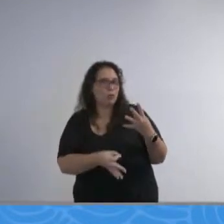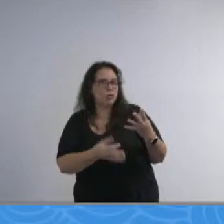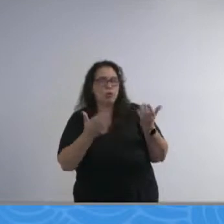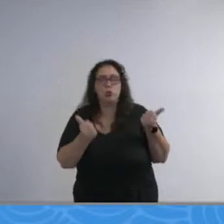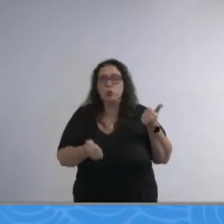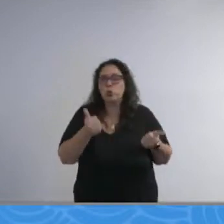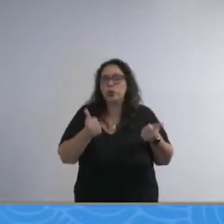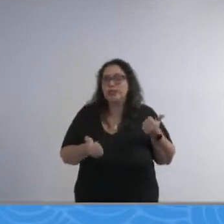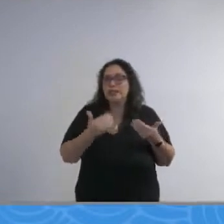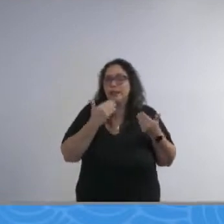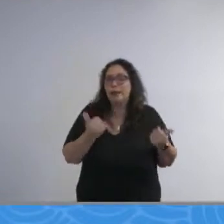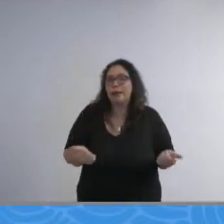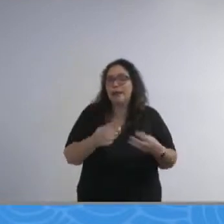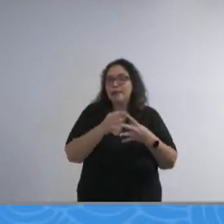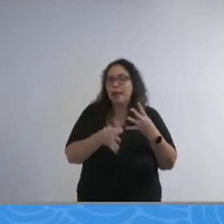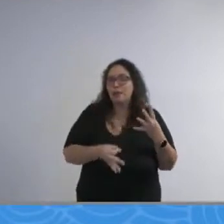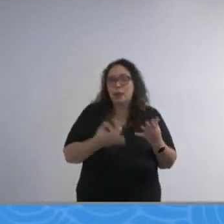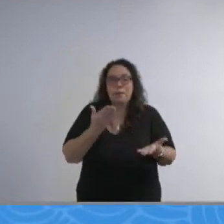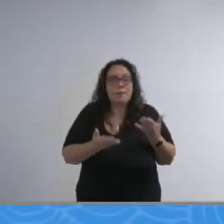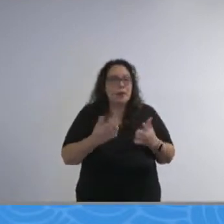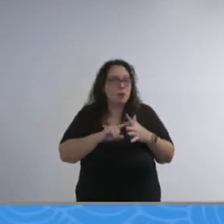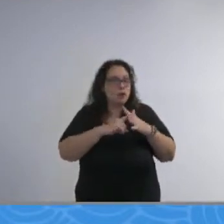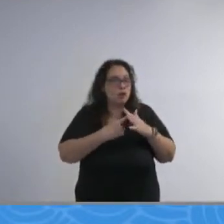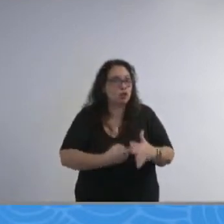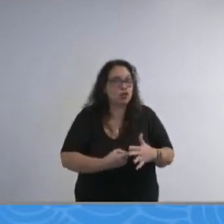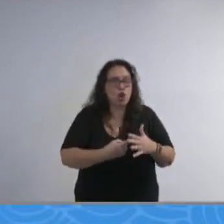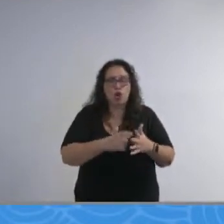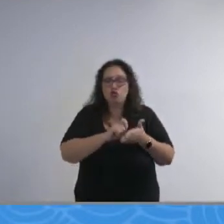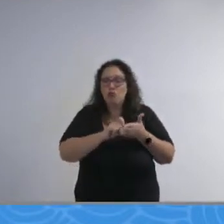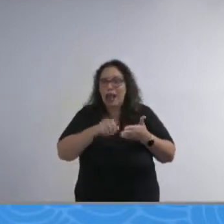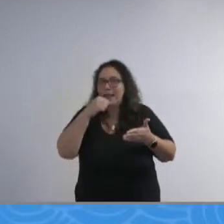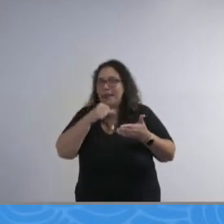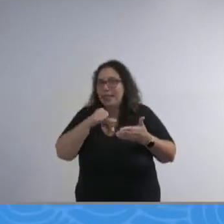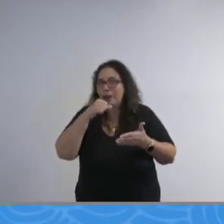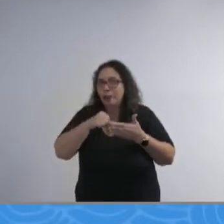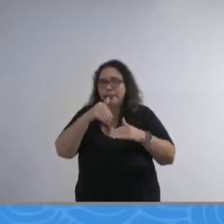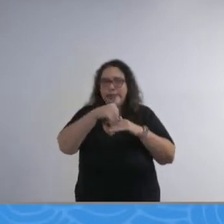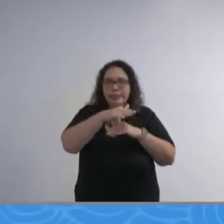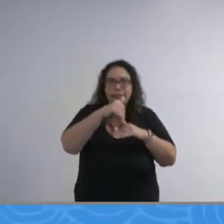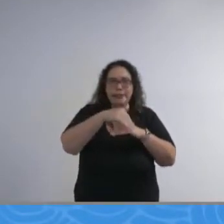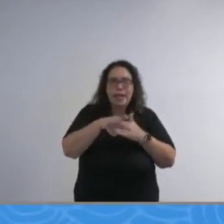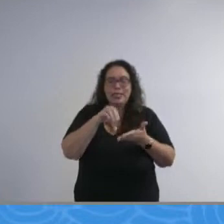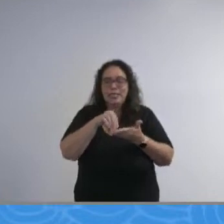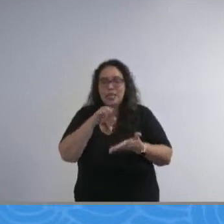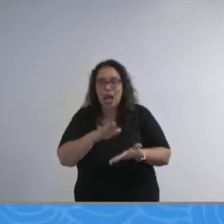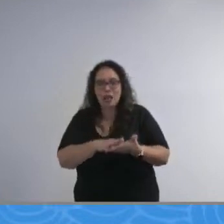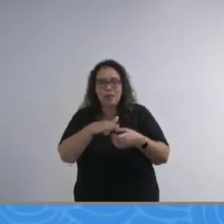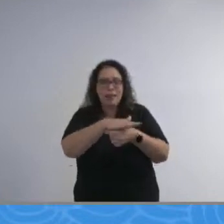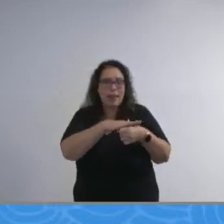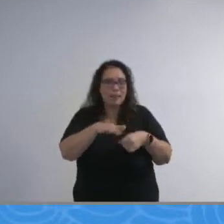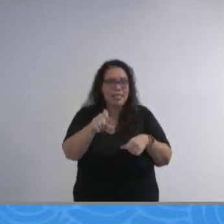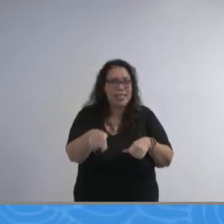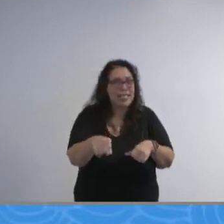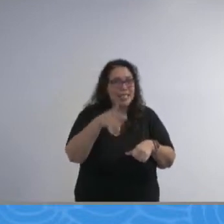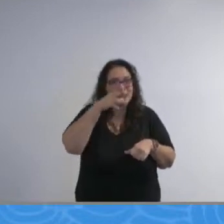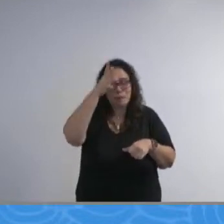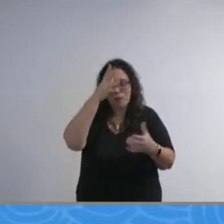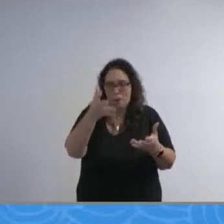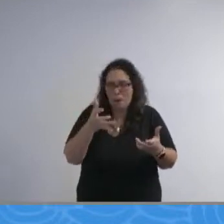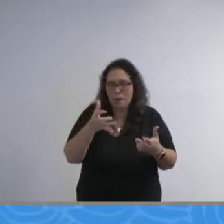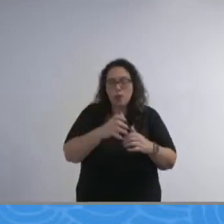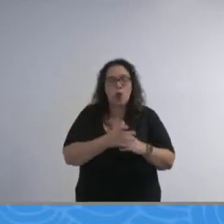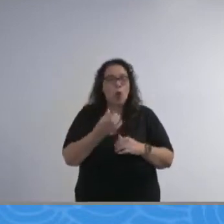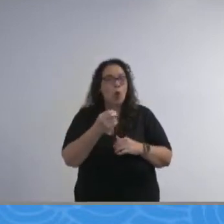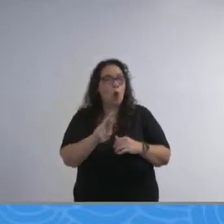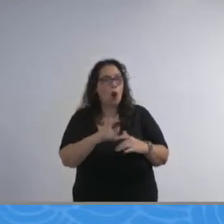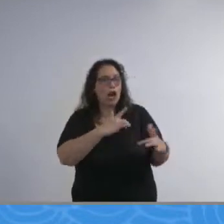be the best option for them? Maybe we need to start doing a little bit of letter writing, to document the area of need that parent has, or maybe